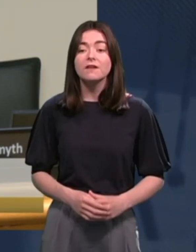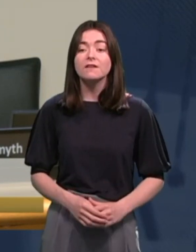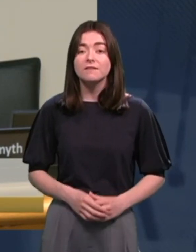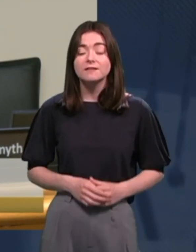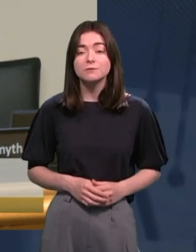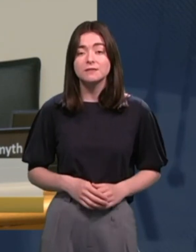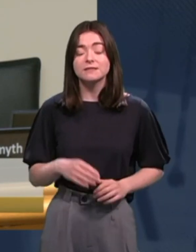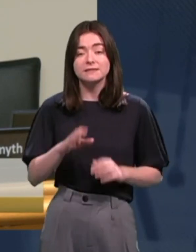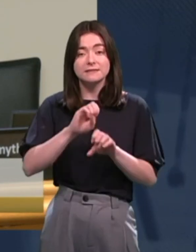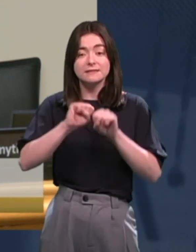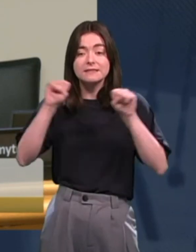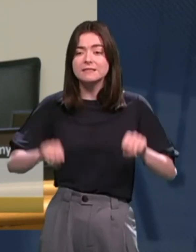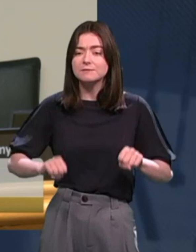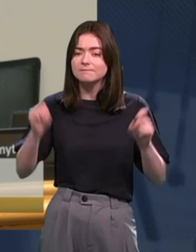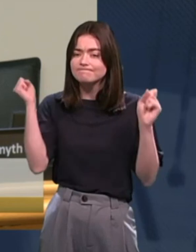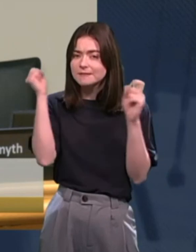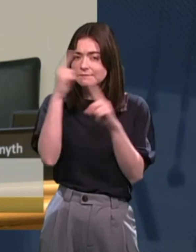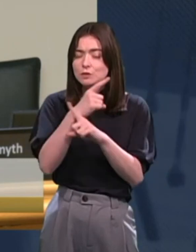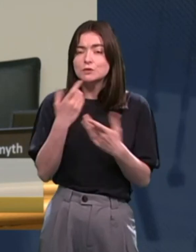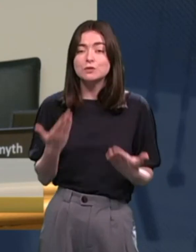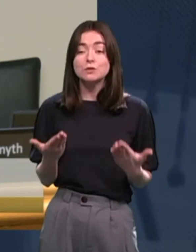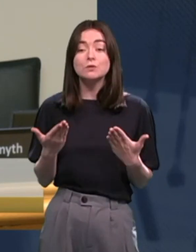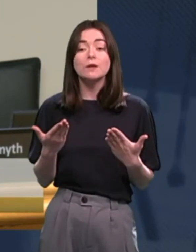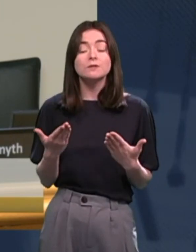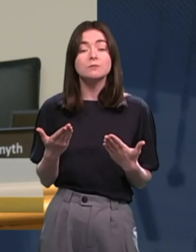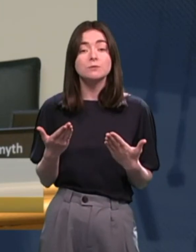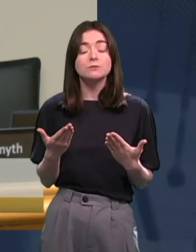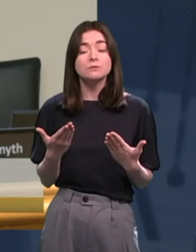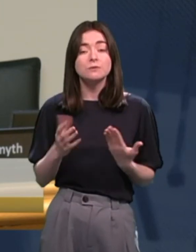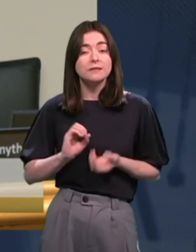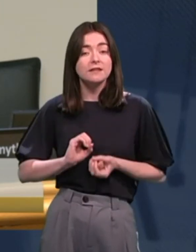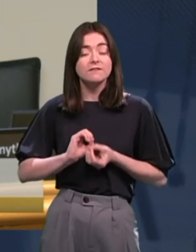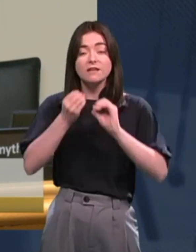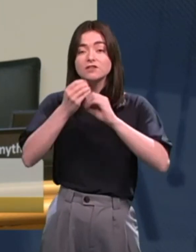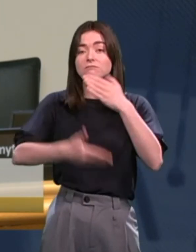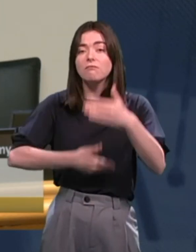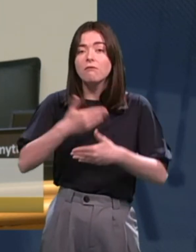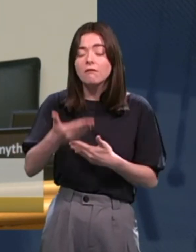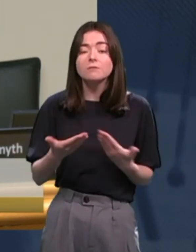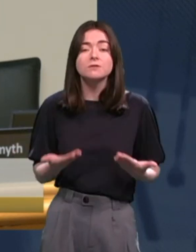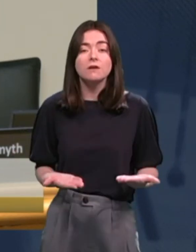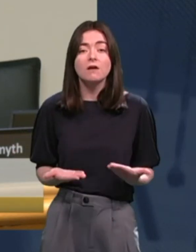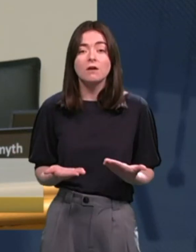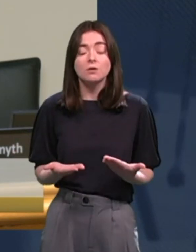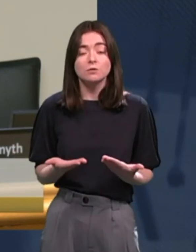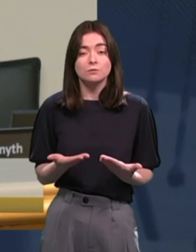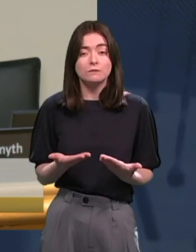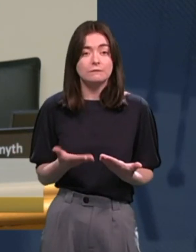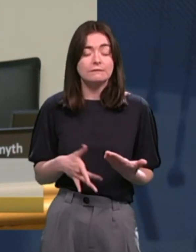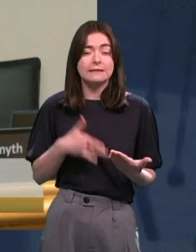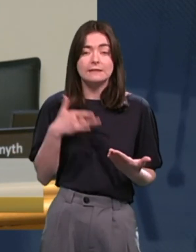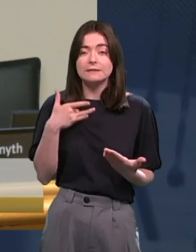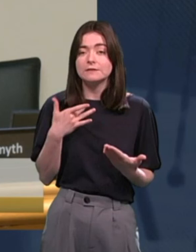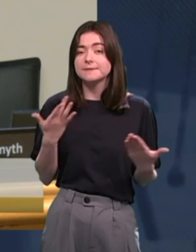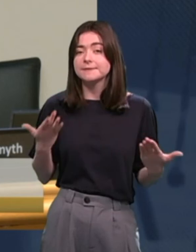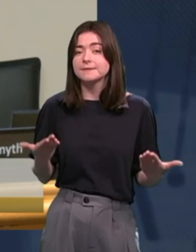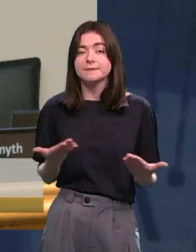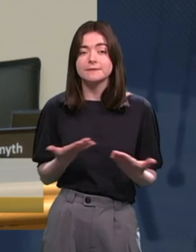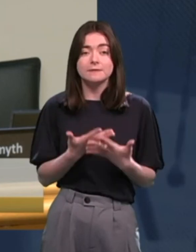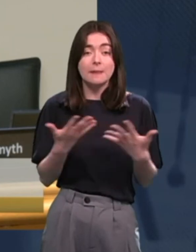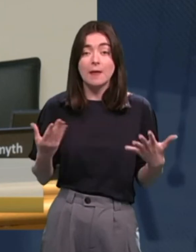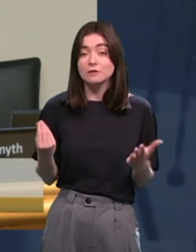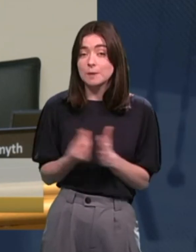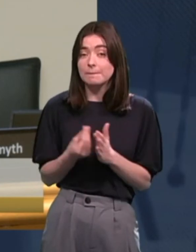to do. And I suppose when innovation comes along, we have found, you're up against, there's a lot of